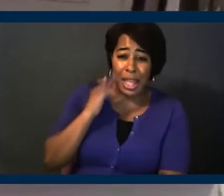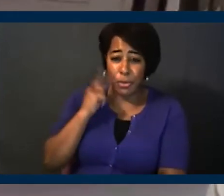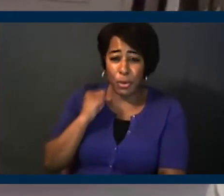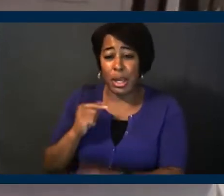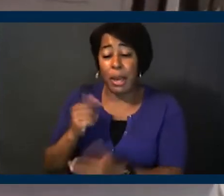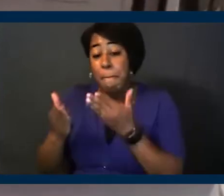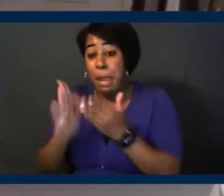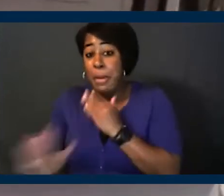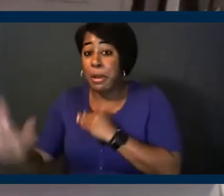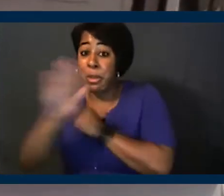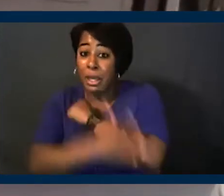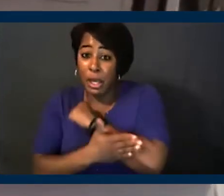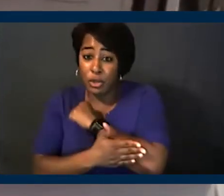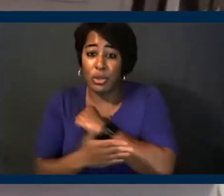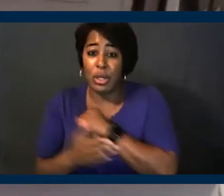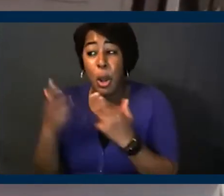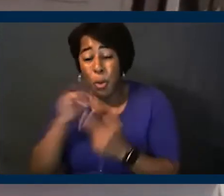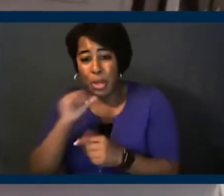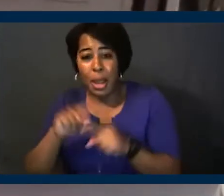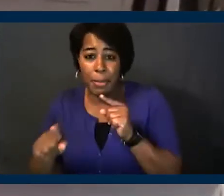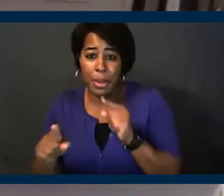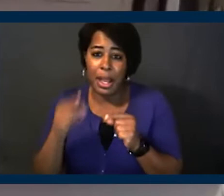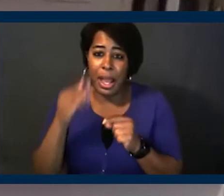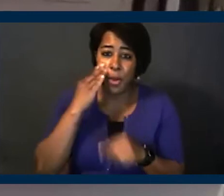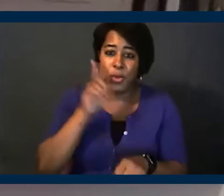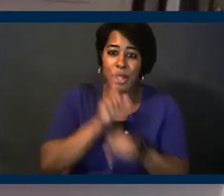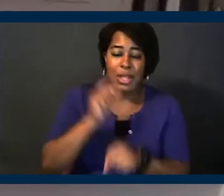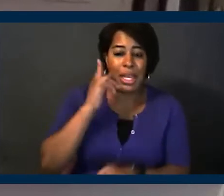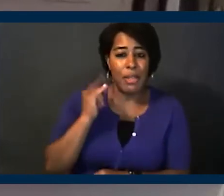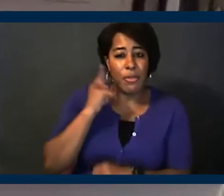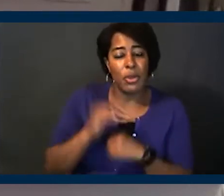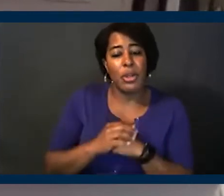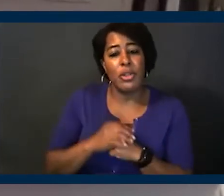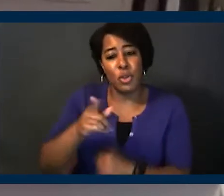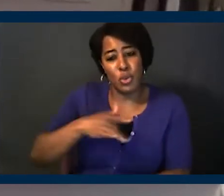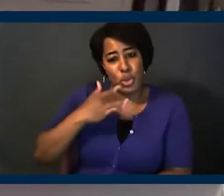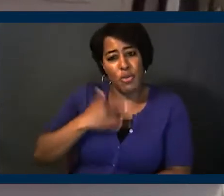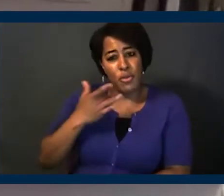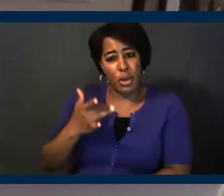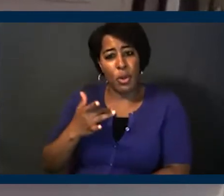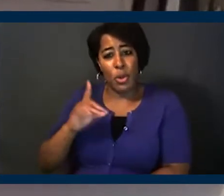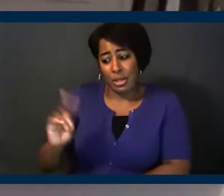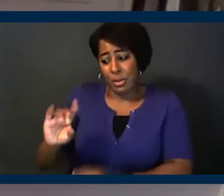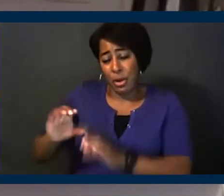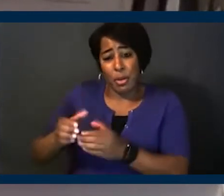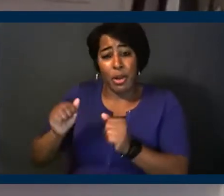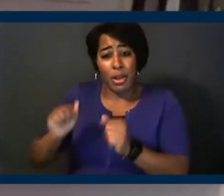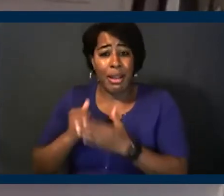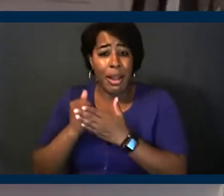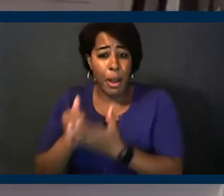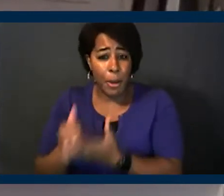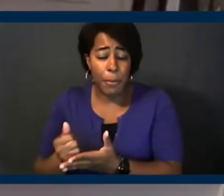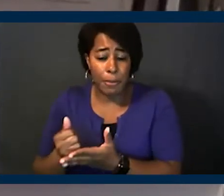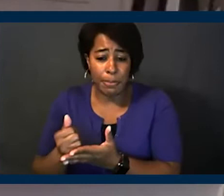California. Do you feel like the party can do a better job at building a bench of Black leaders? And do you see